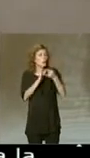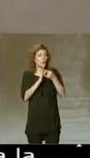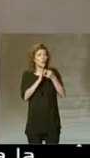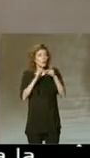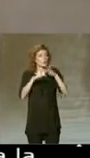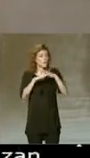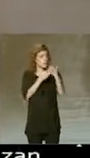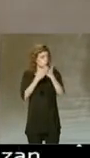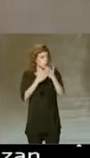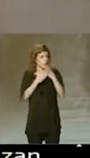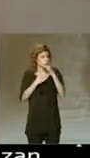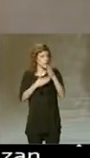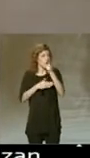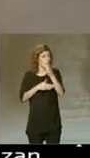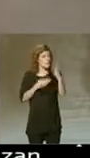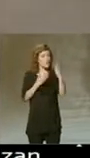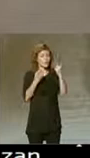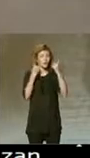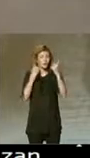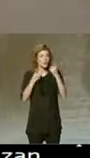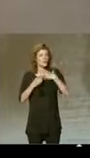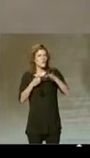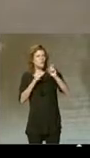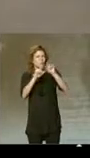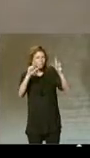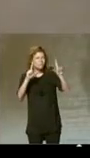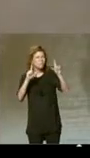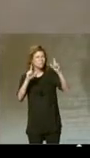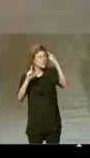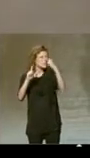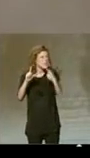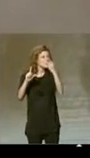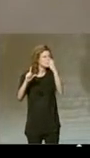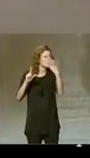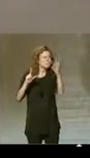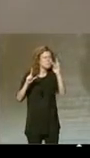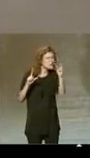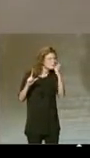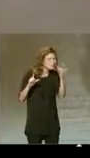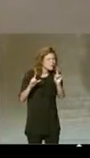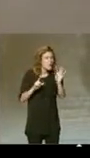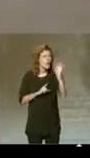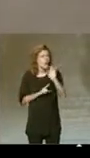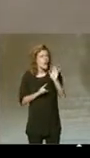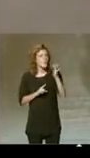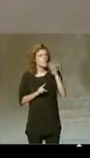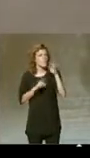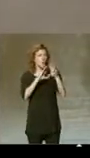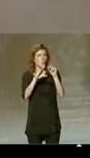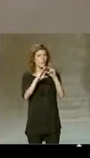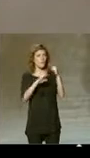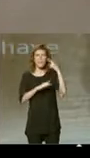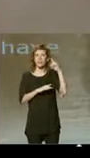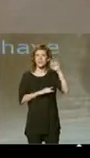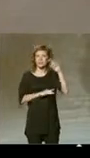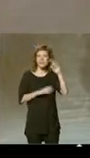for the purpose of studying, because some students have problems to see images, they have problems to hear